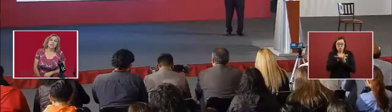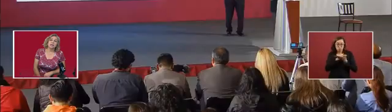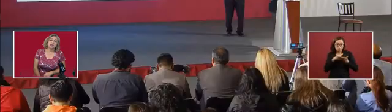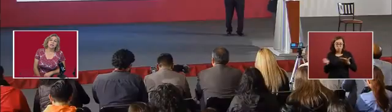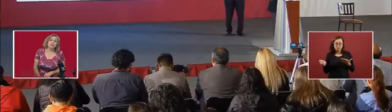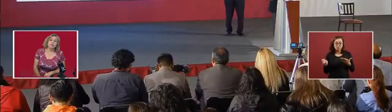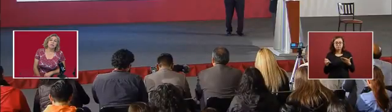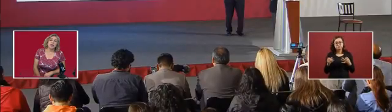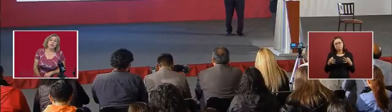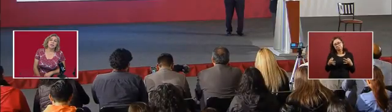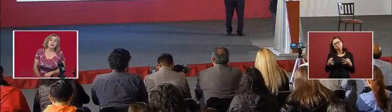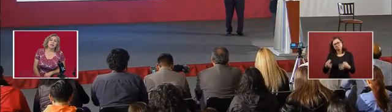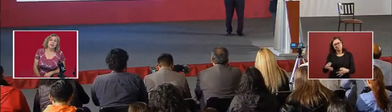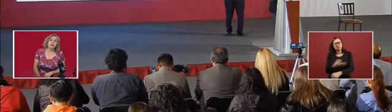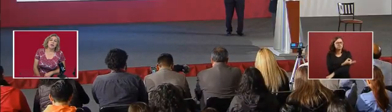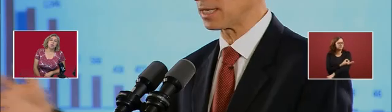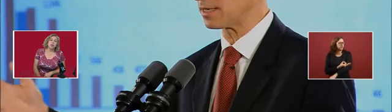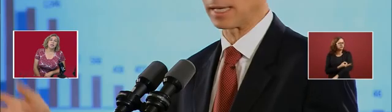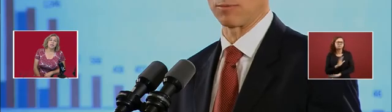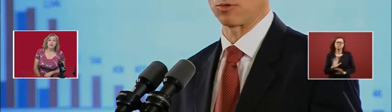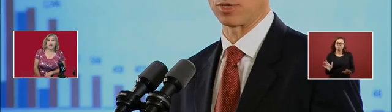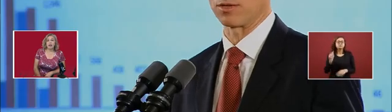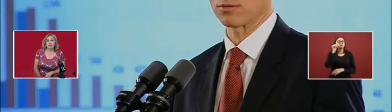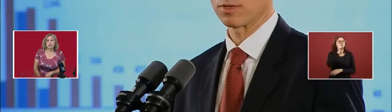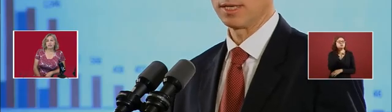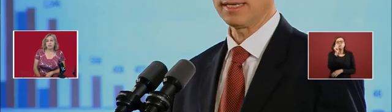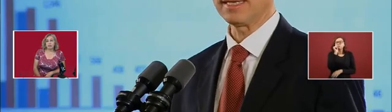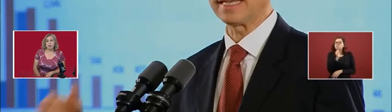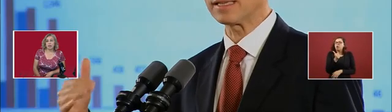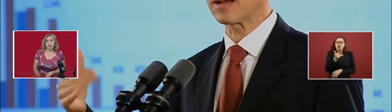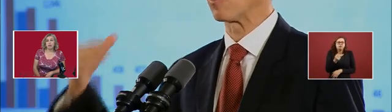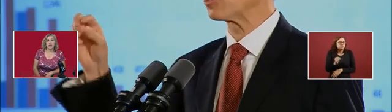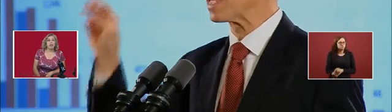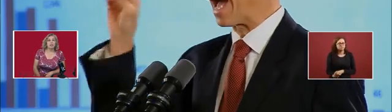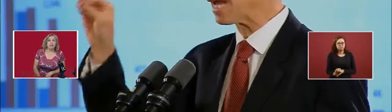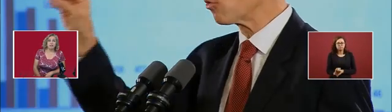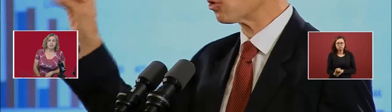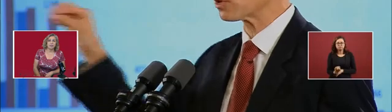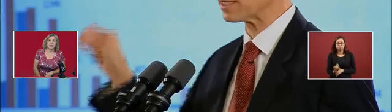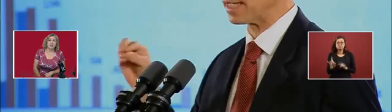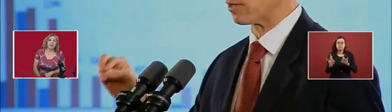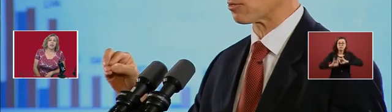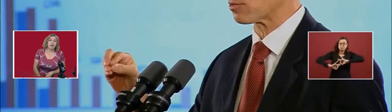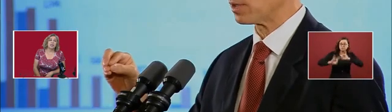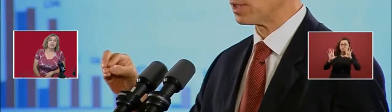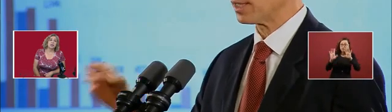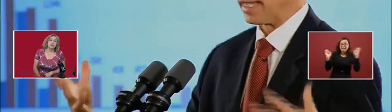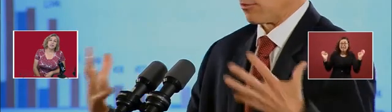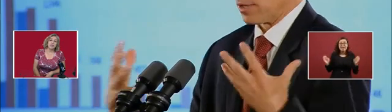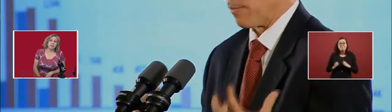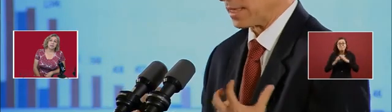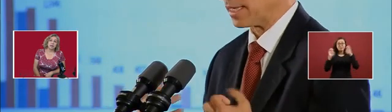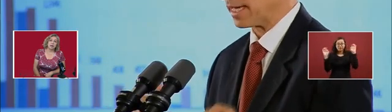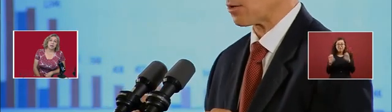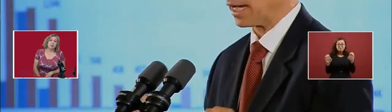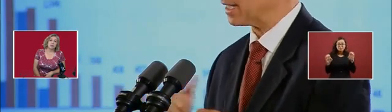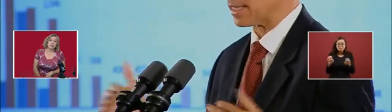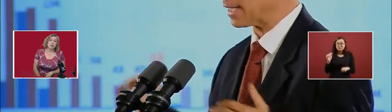provisioned because it's the first line of defense against, and there's 2/3 of that is for